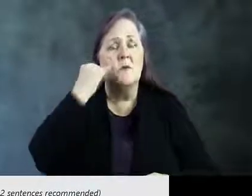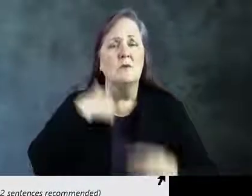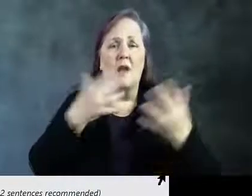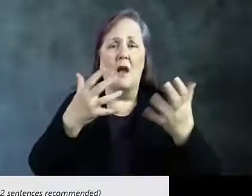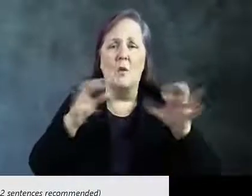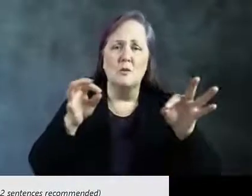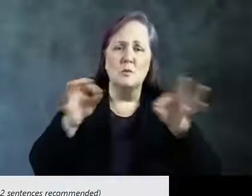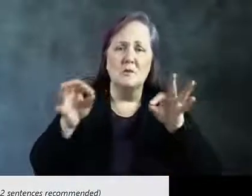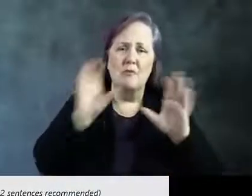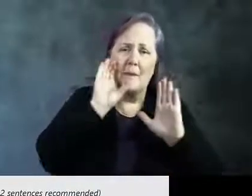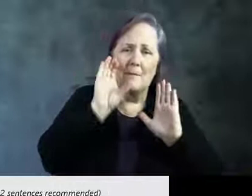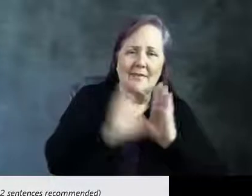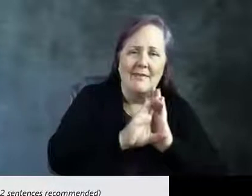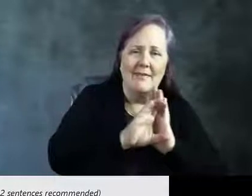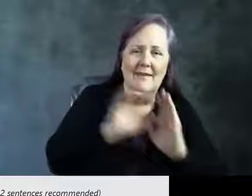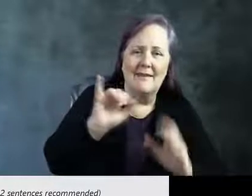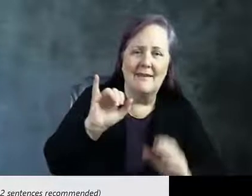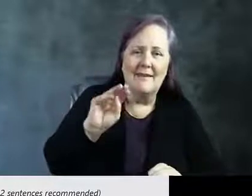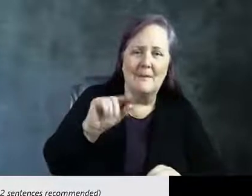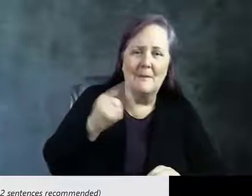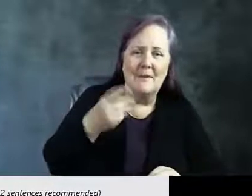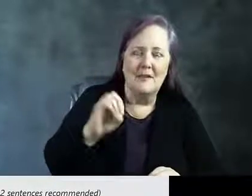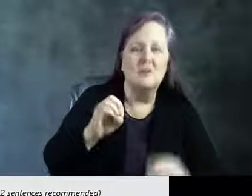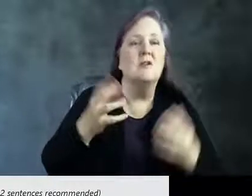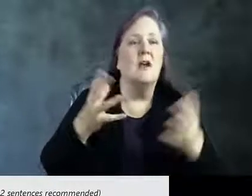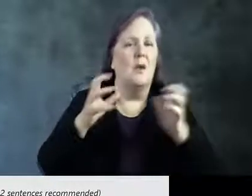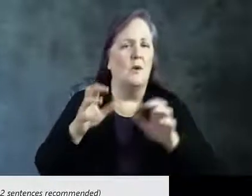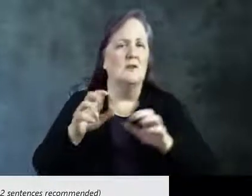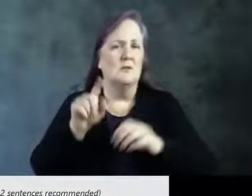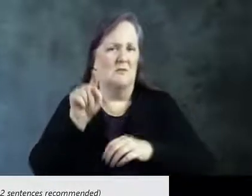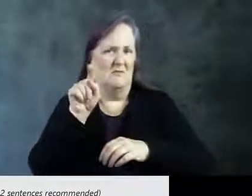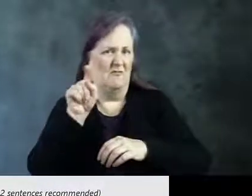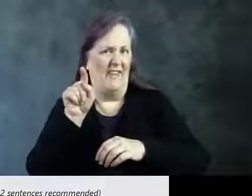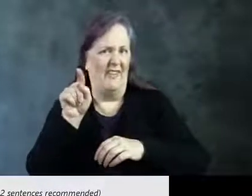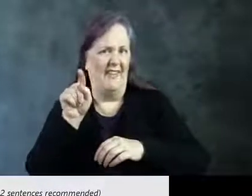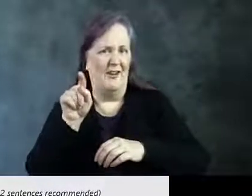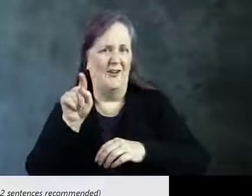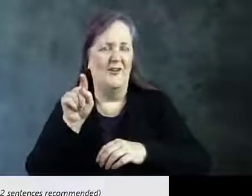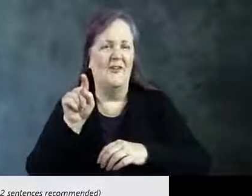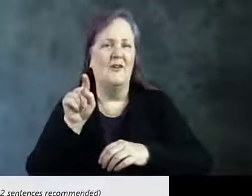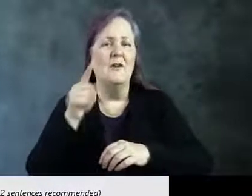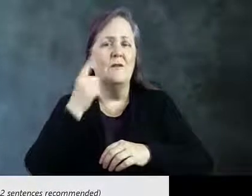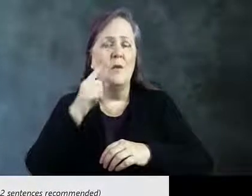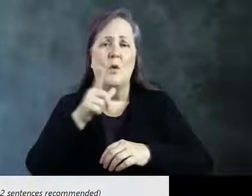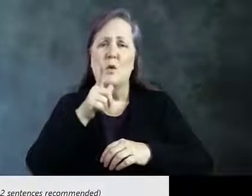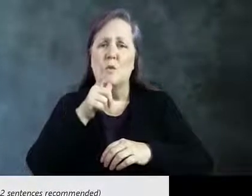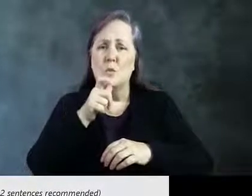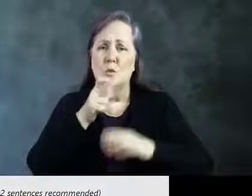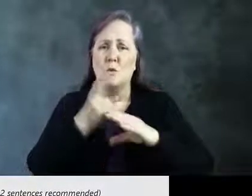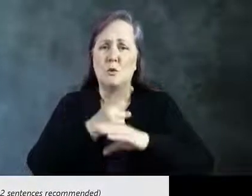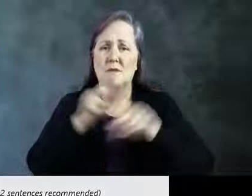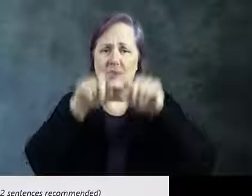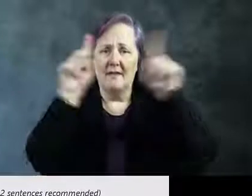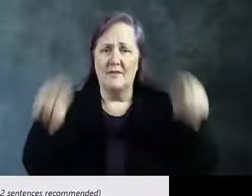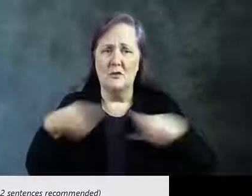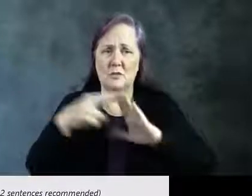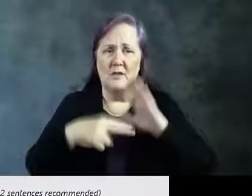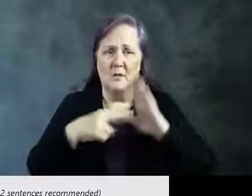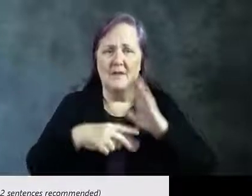in the body of my text, I still want to mark here for the person using a screen reader. So I will say